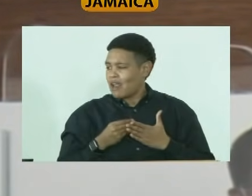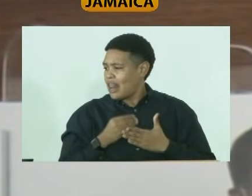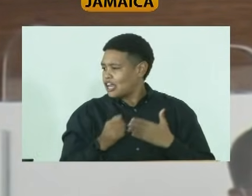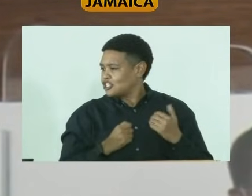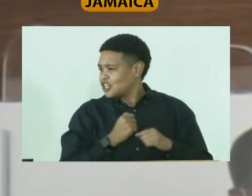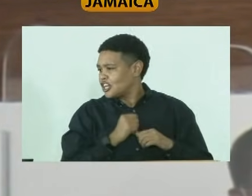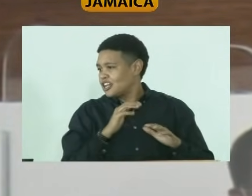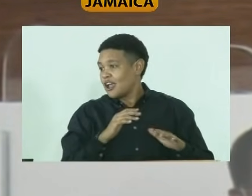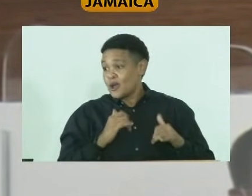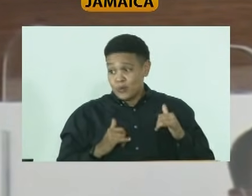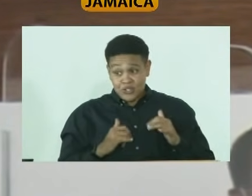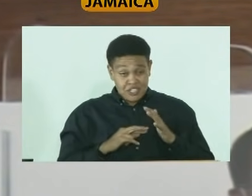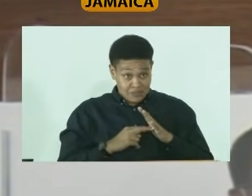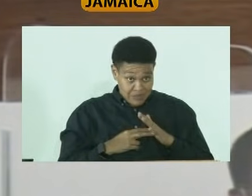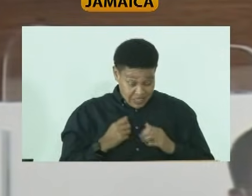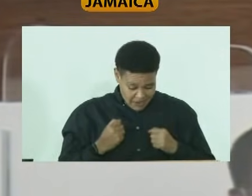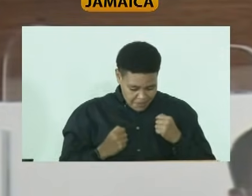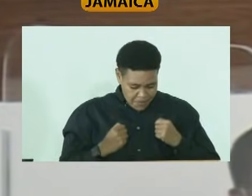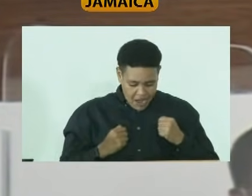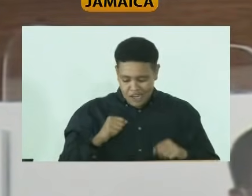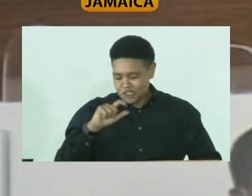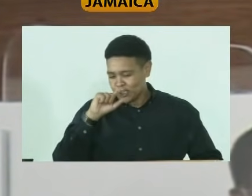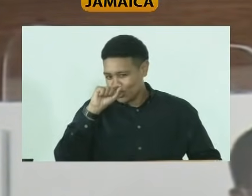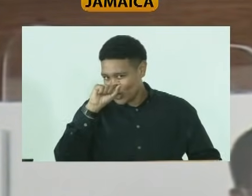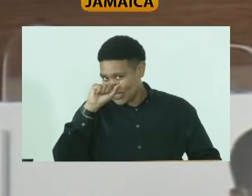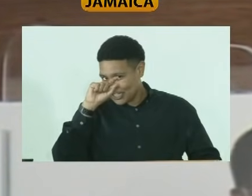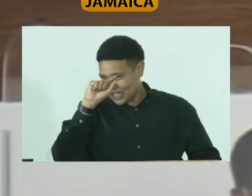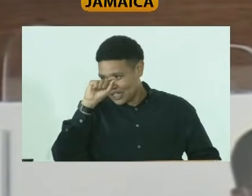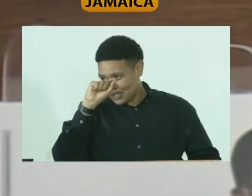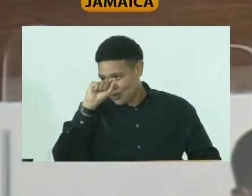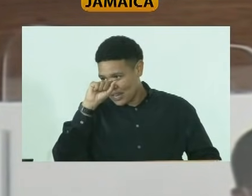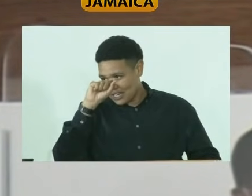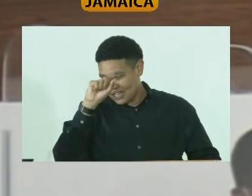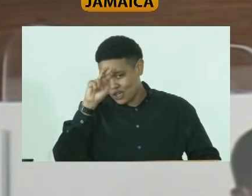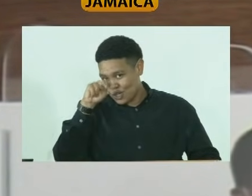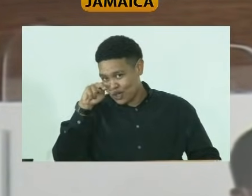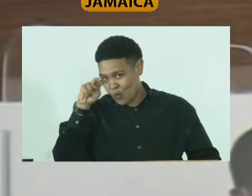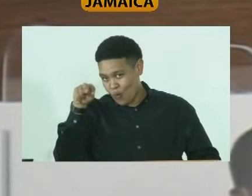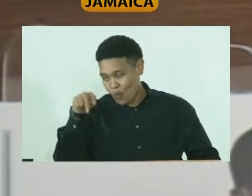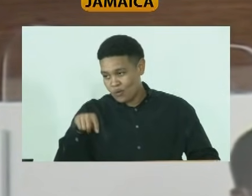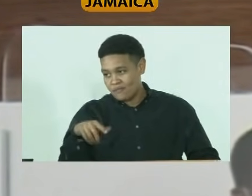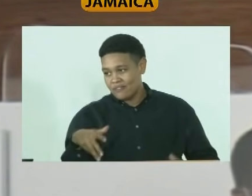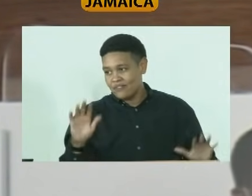year, which means March 2022.